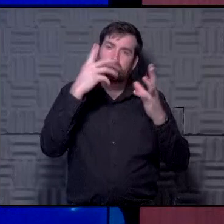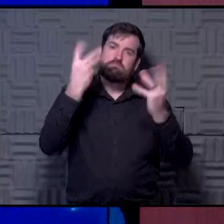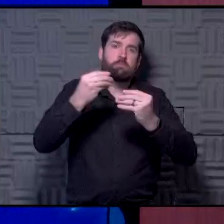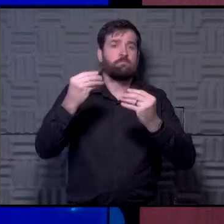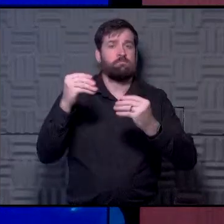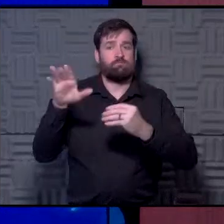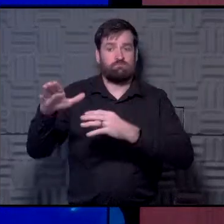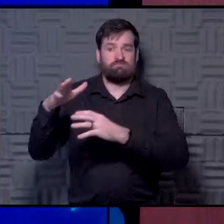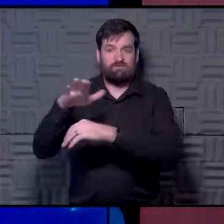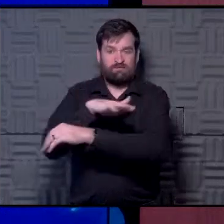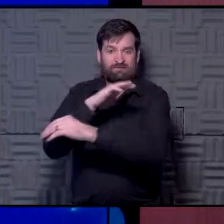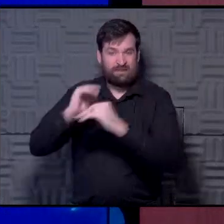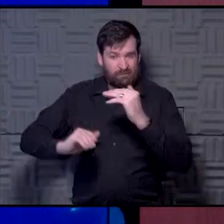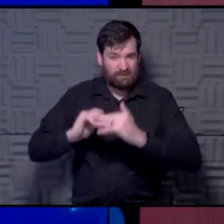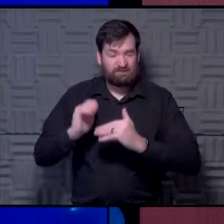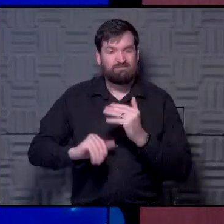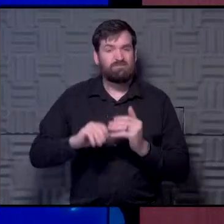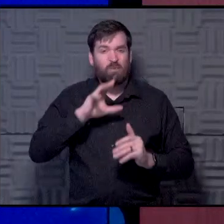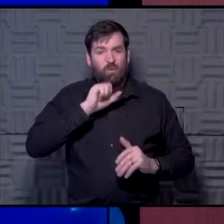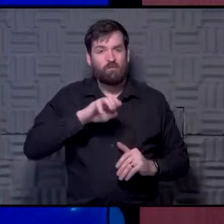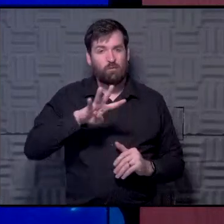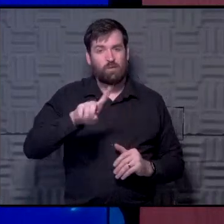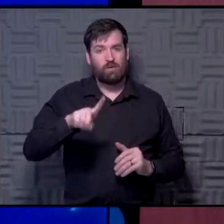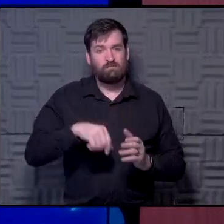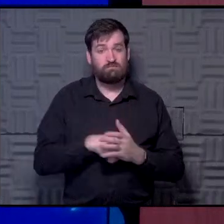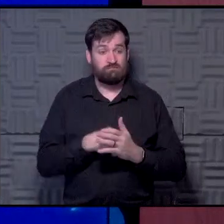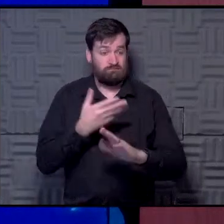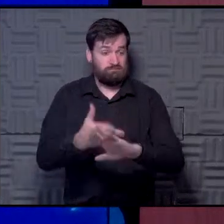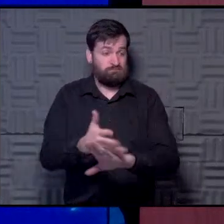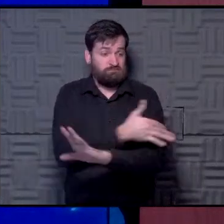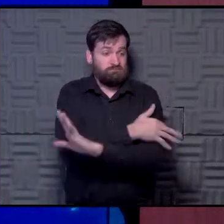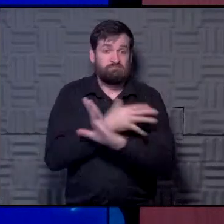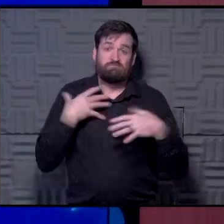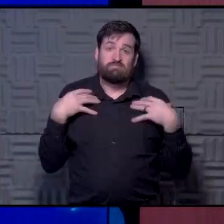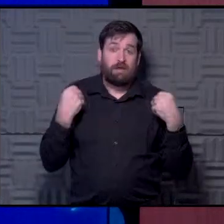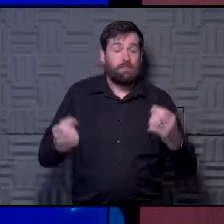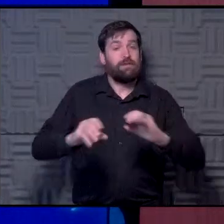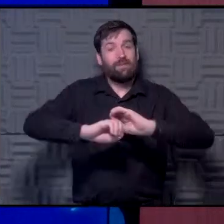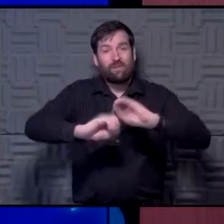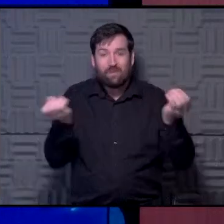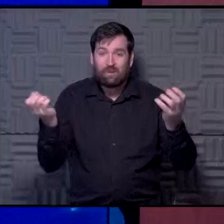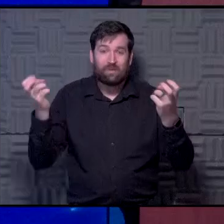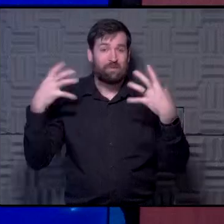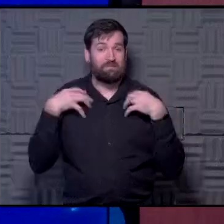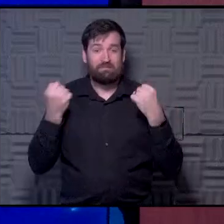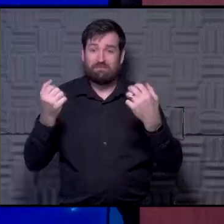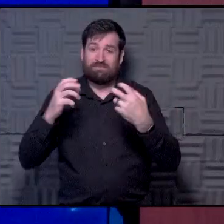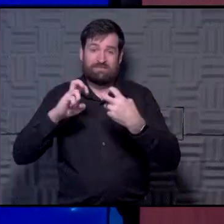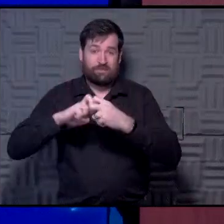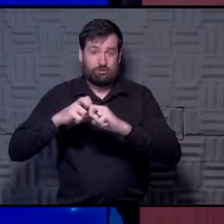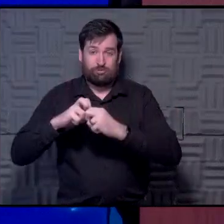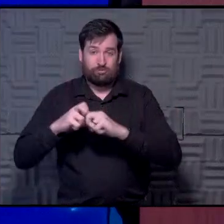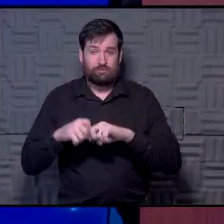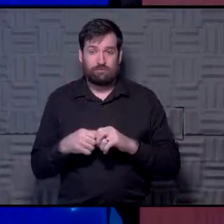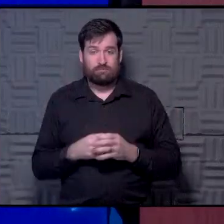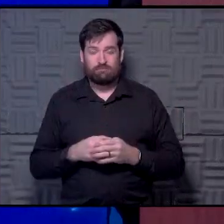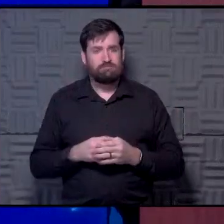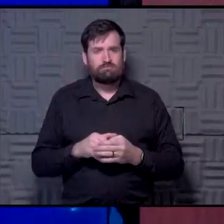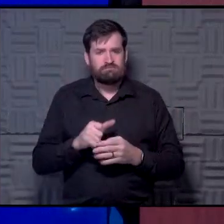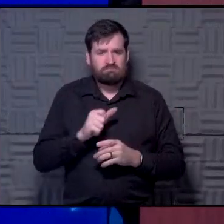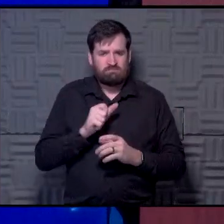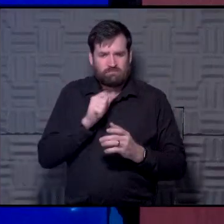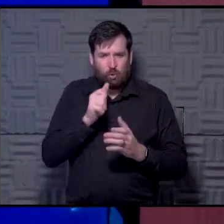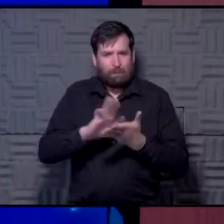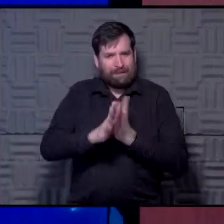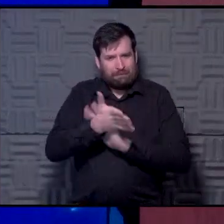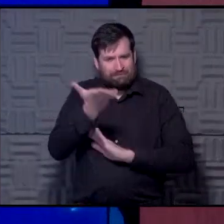place. 41 years old, previously healthy, no underlying medical problems. Don't let that be you.